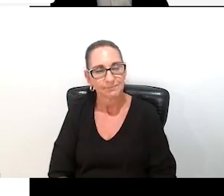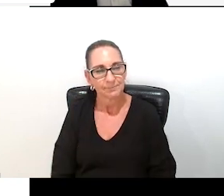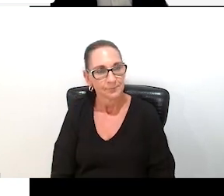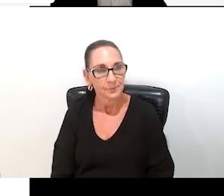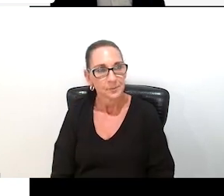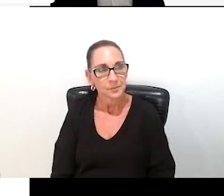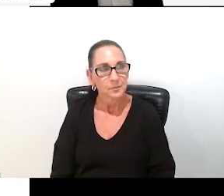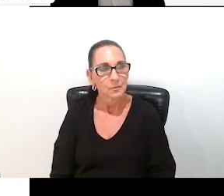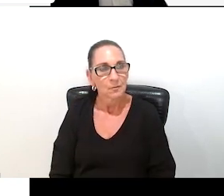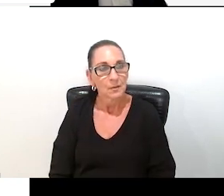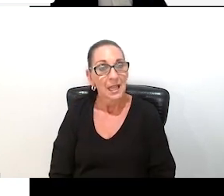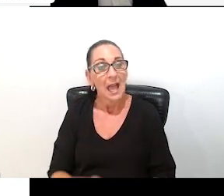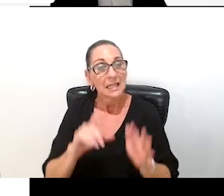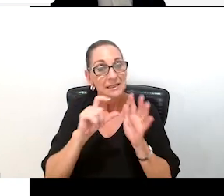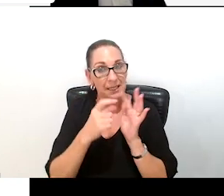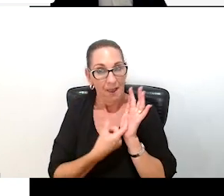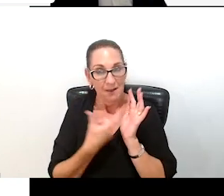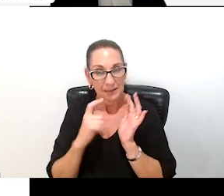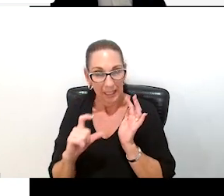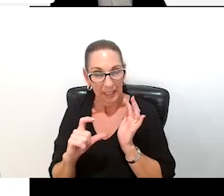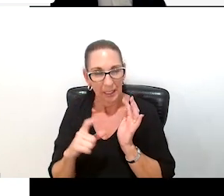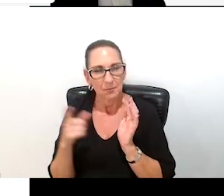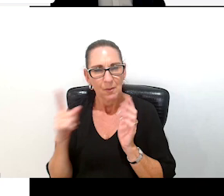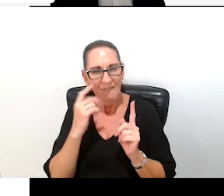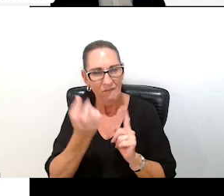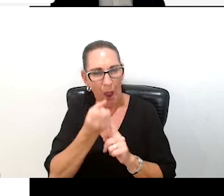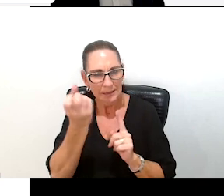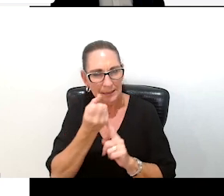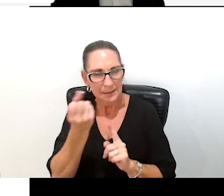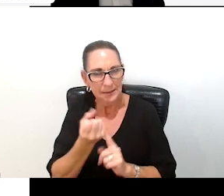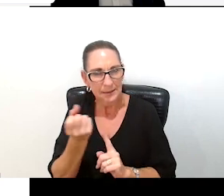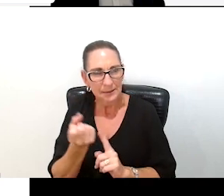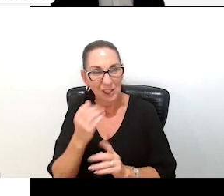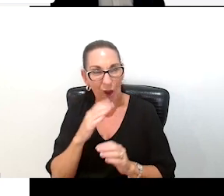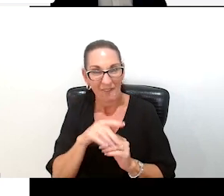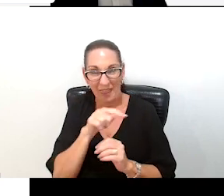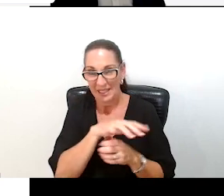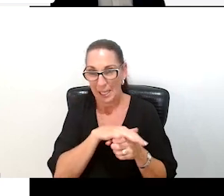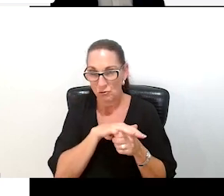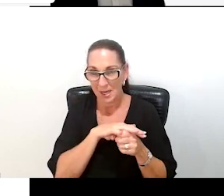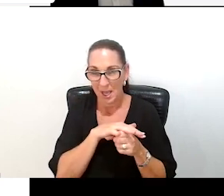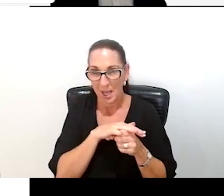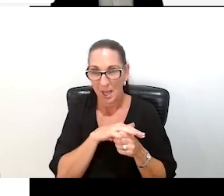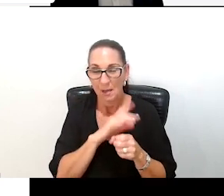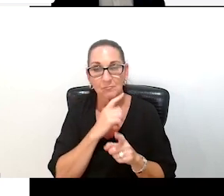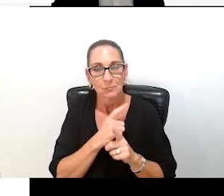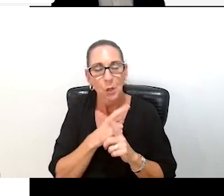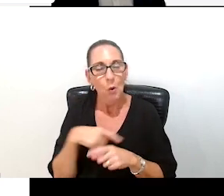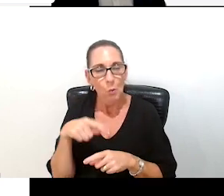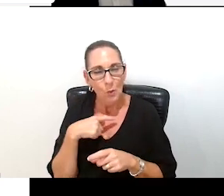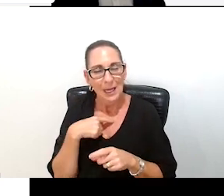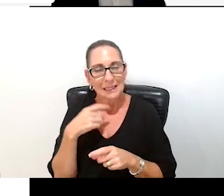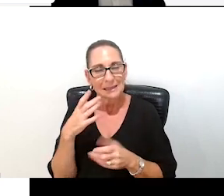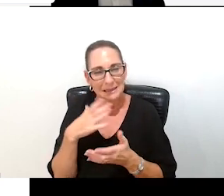The Disability Royal Commission and the findings there related to this area said that we really need to